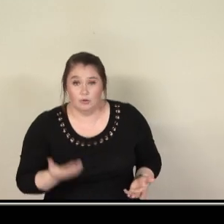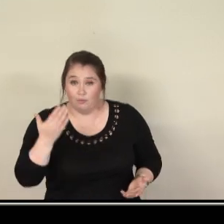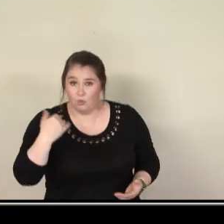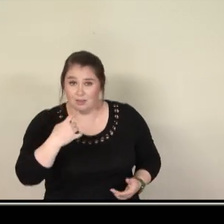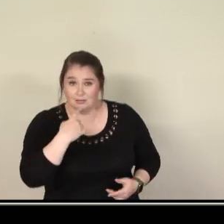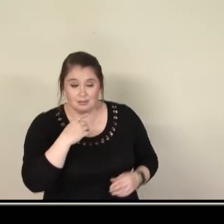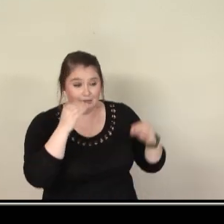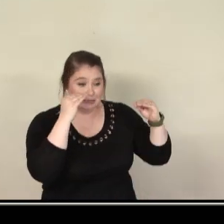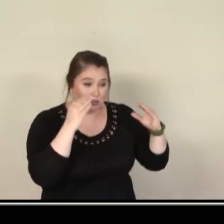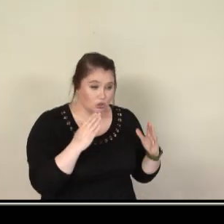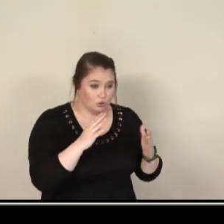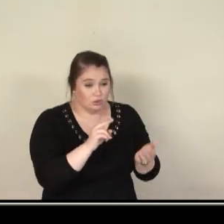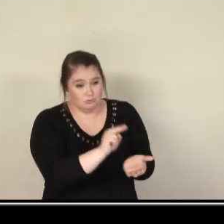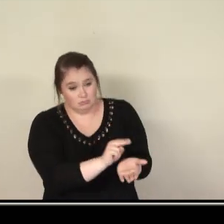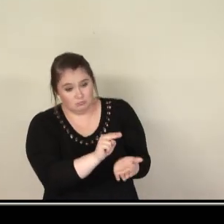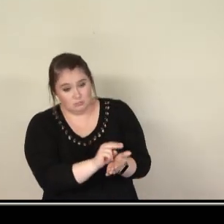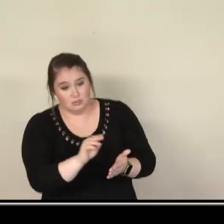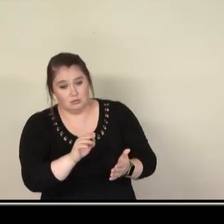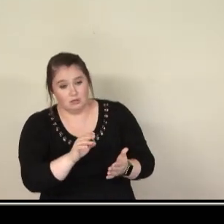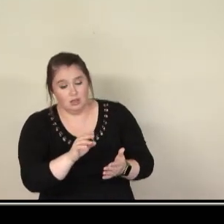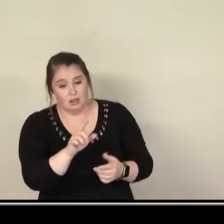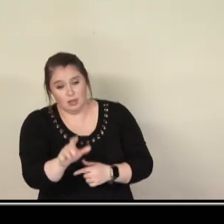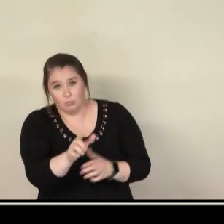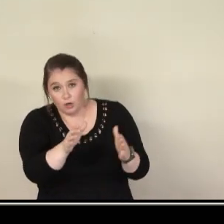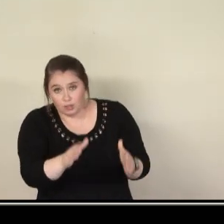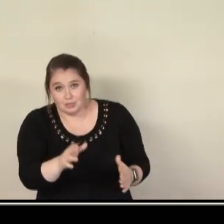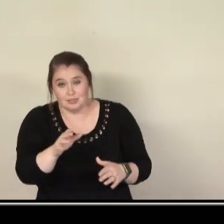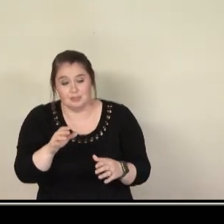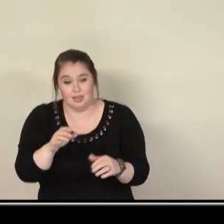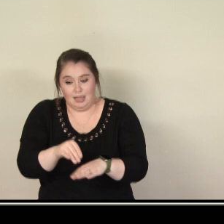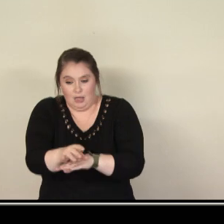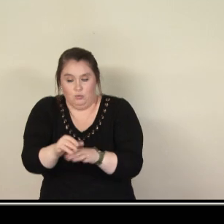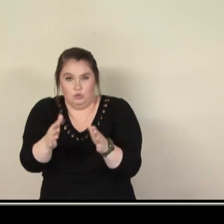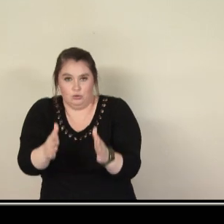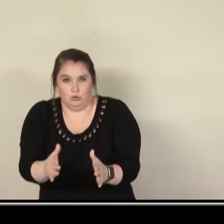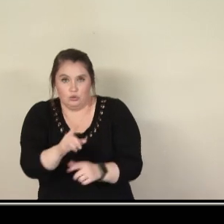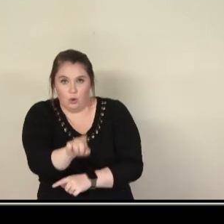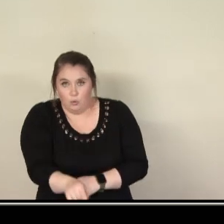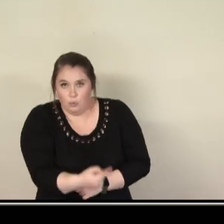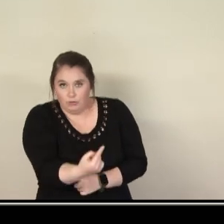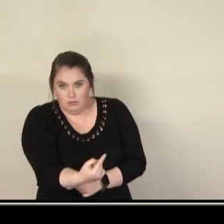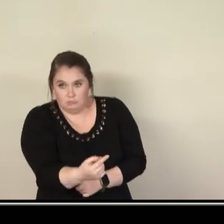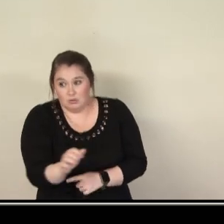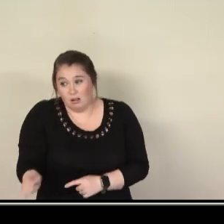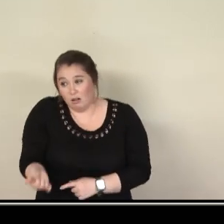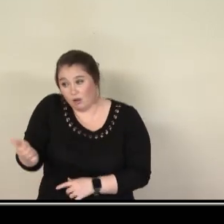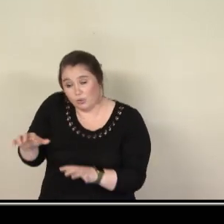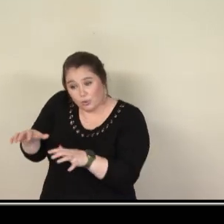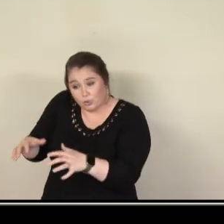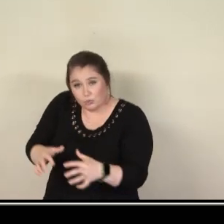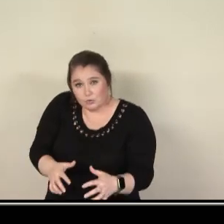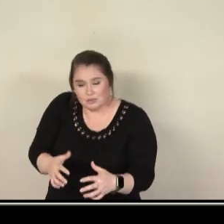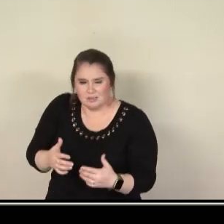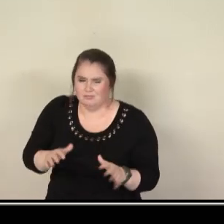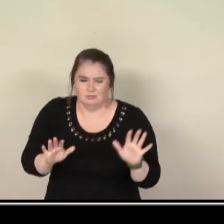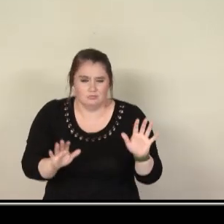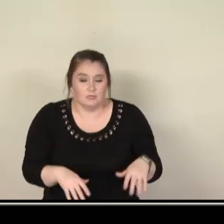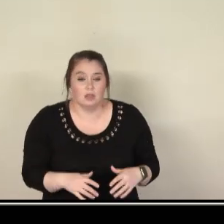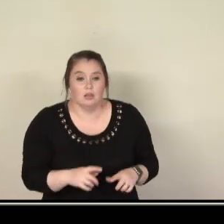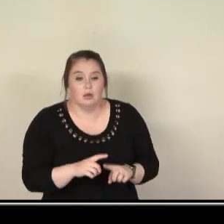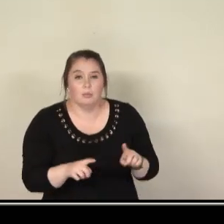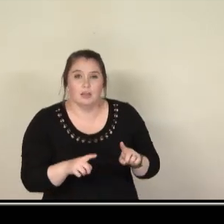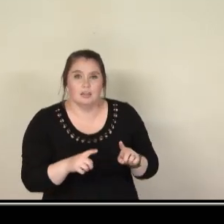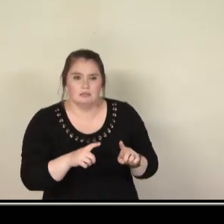teachers, nurses, librarians, and counselors only. Didn't include any other employee groups. There was an amendment on the